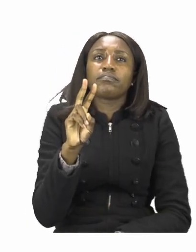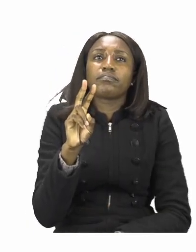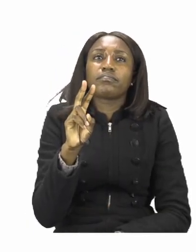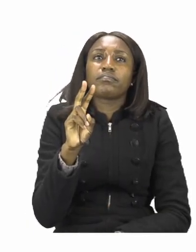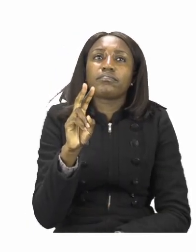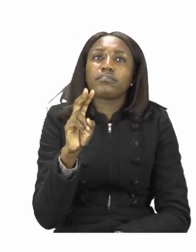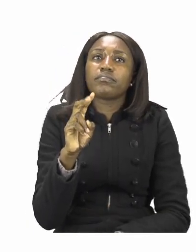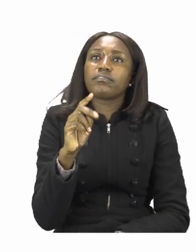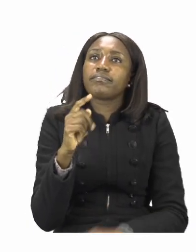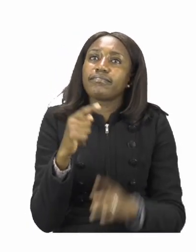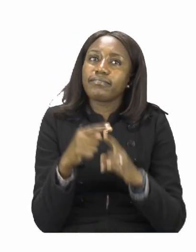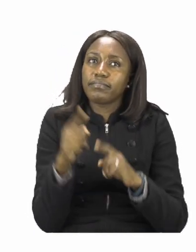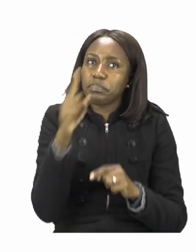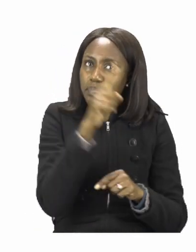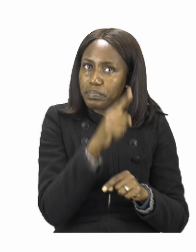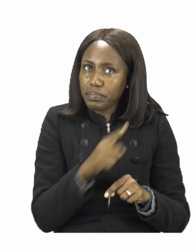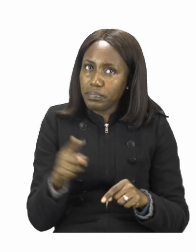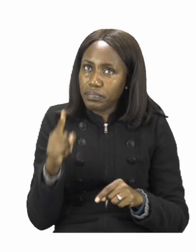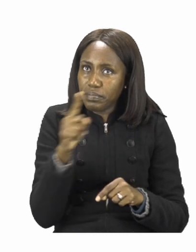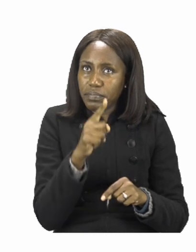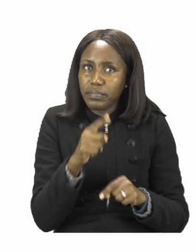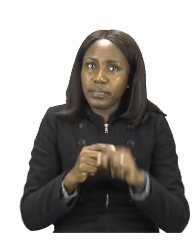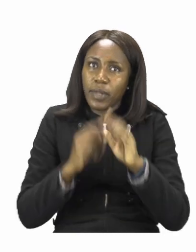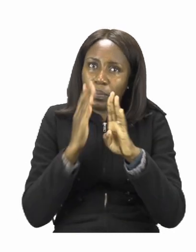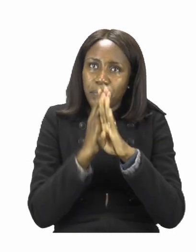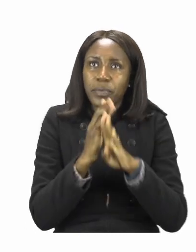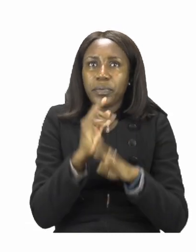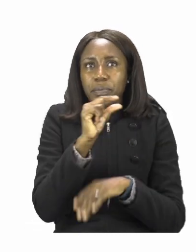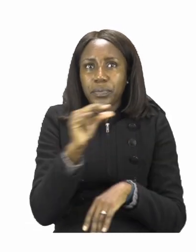is asking you to circle the correct word.